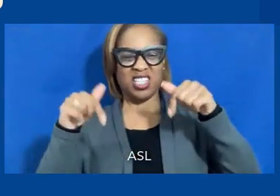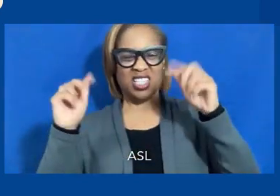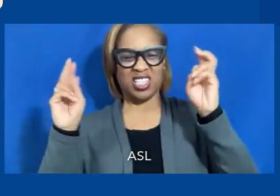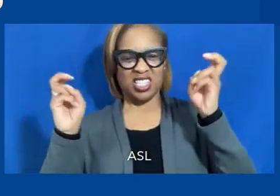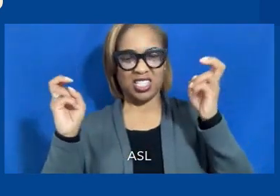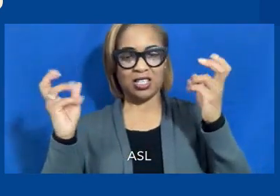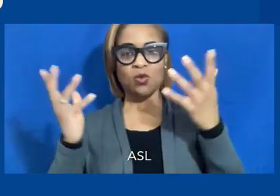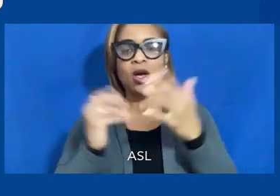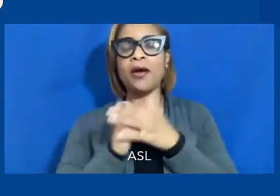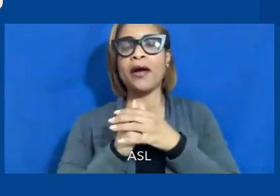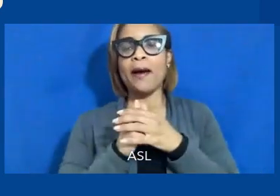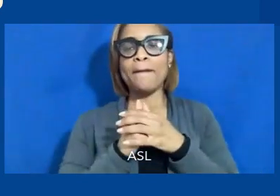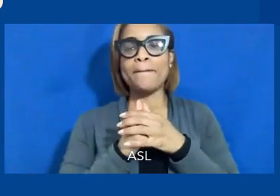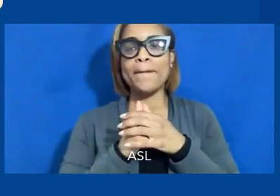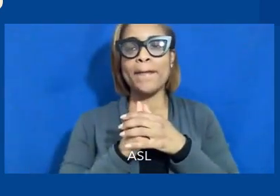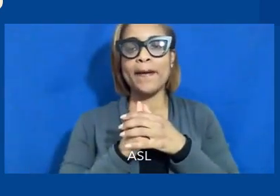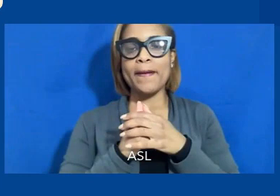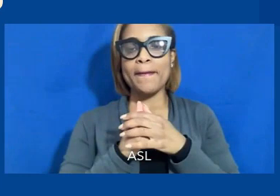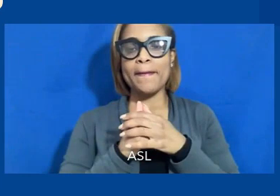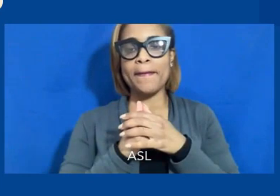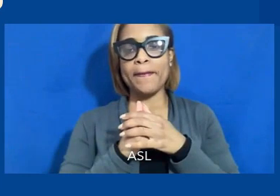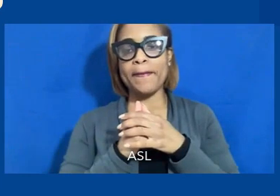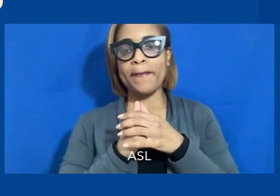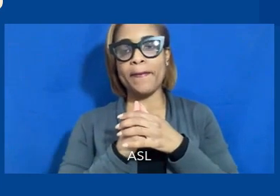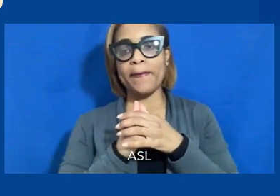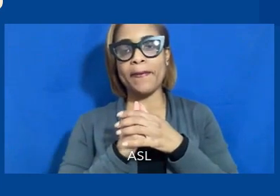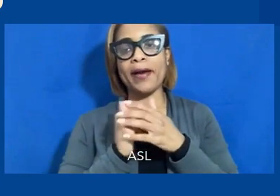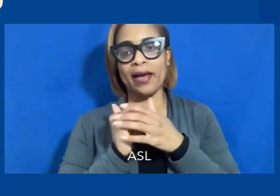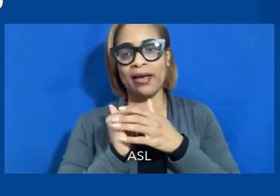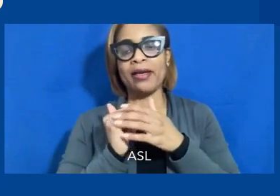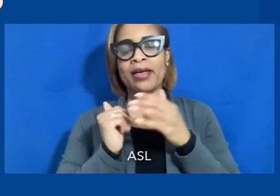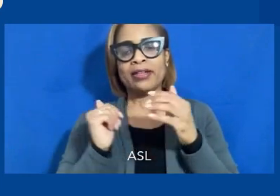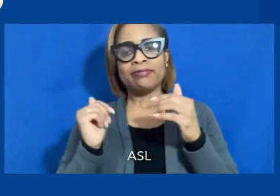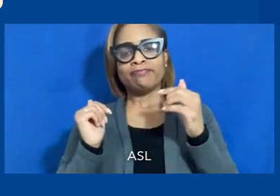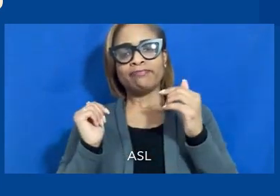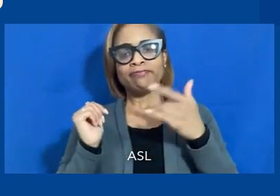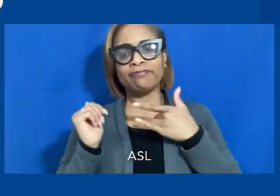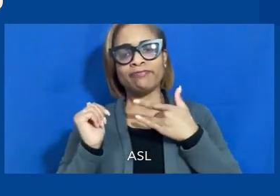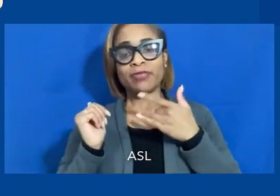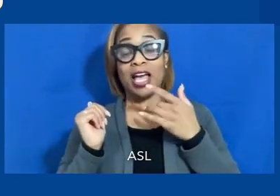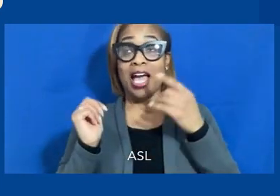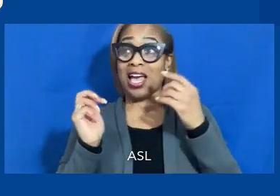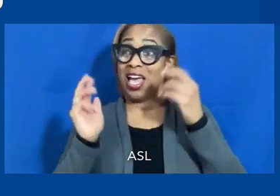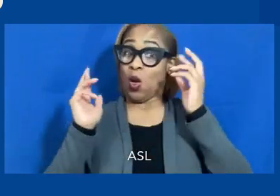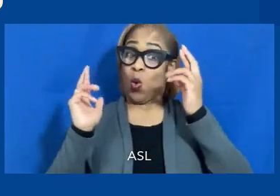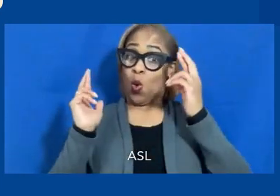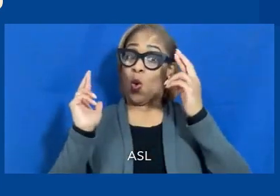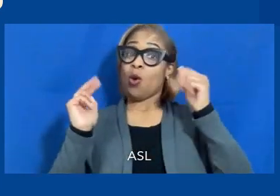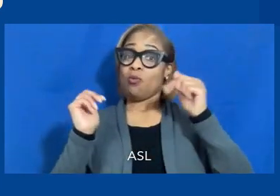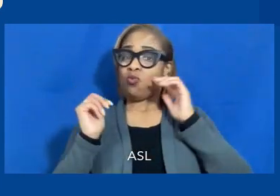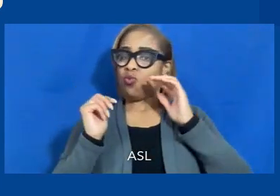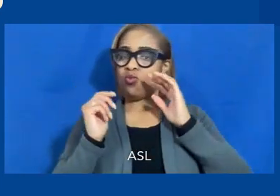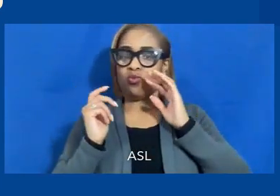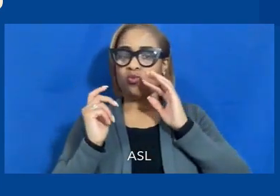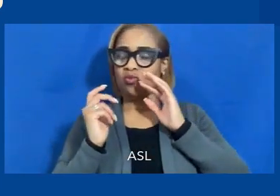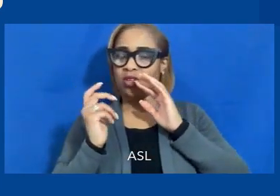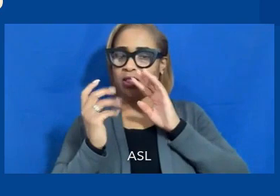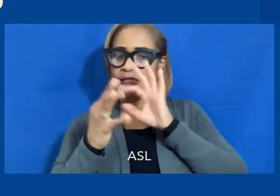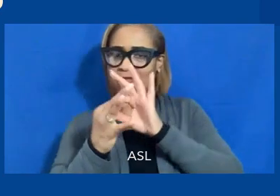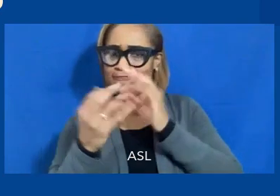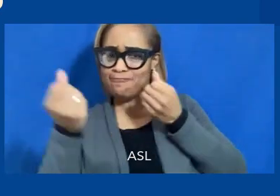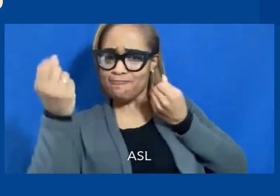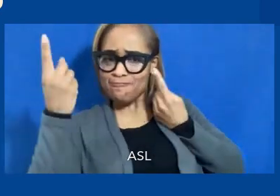talking a little bit about how I think this is something that I'm hoping will connect with anybody watching this or